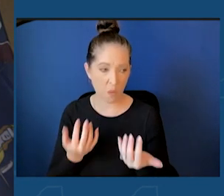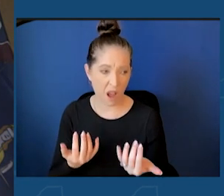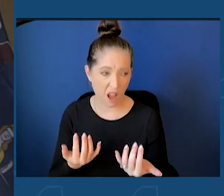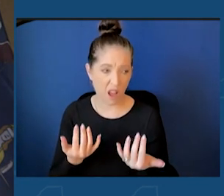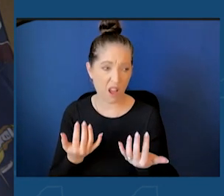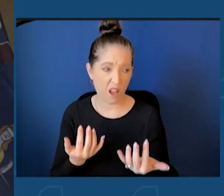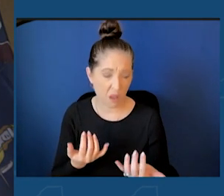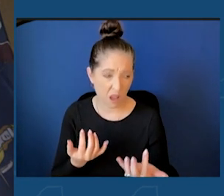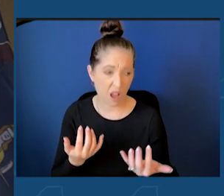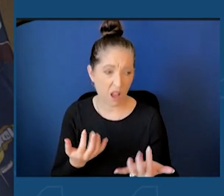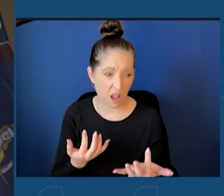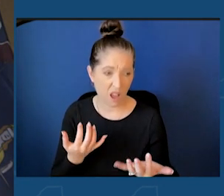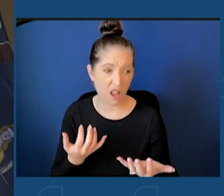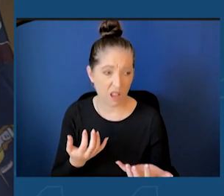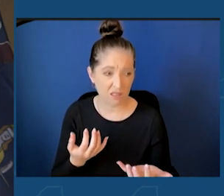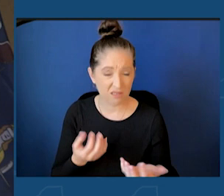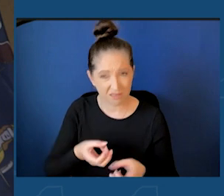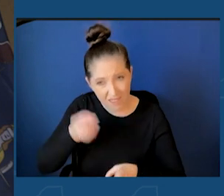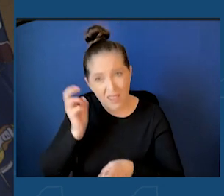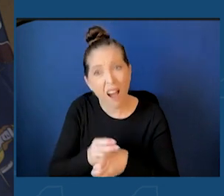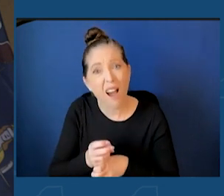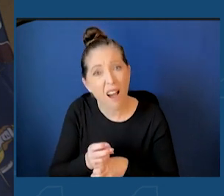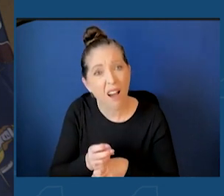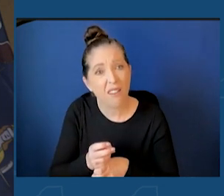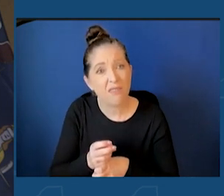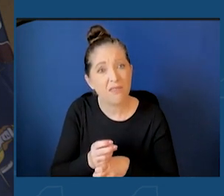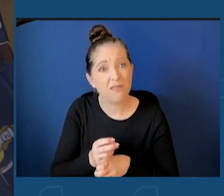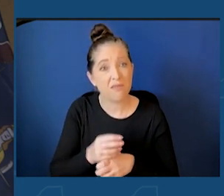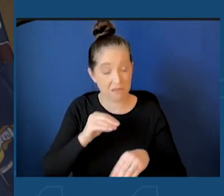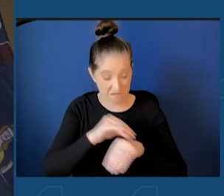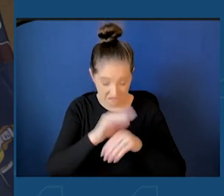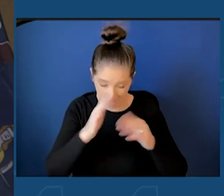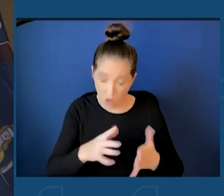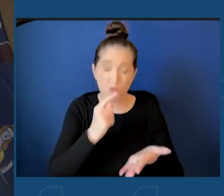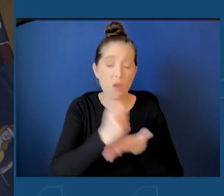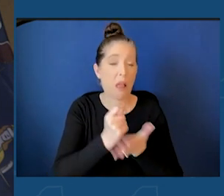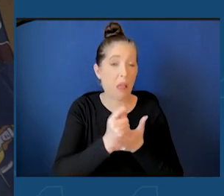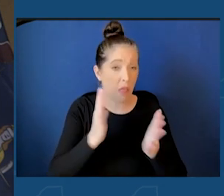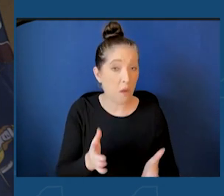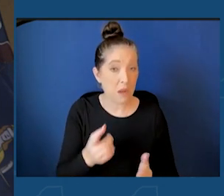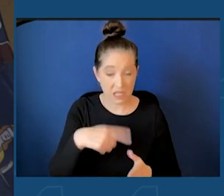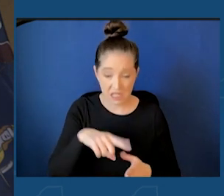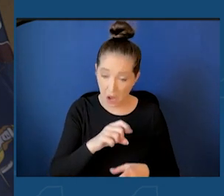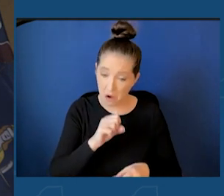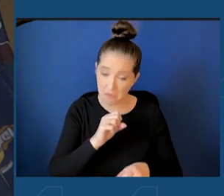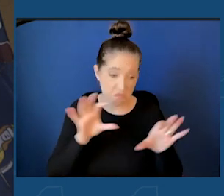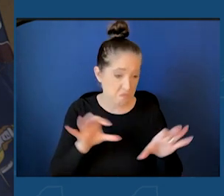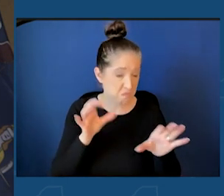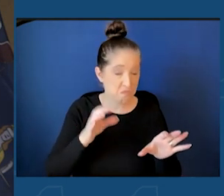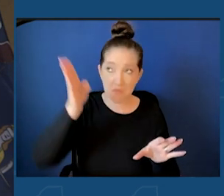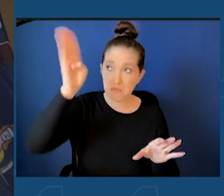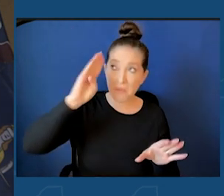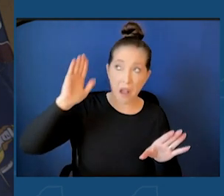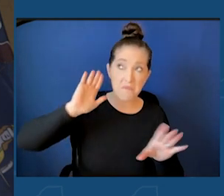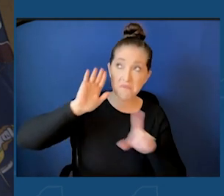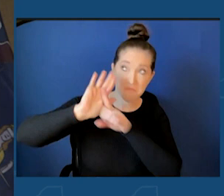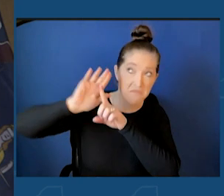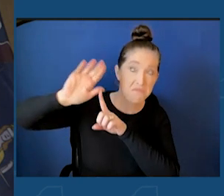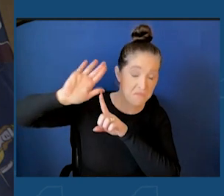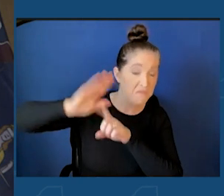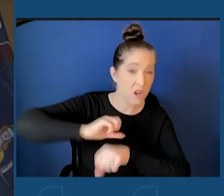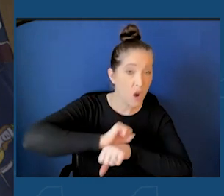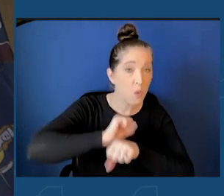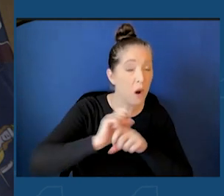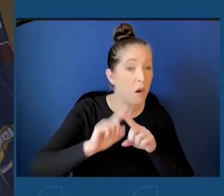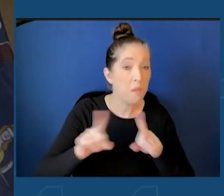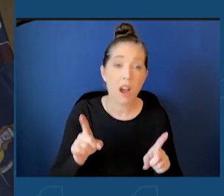are doing God's work on earth, these therapists, these teachers, these guidance counselors, mental health